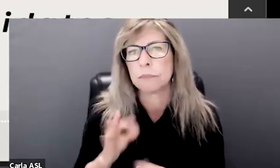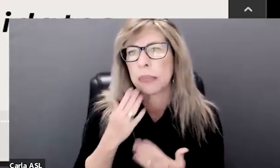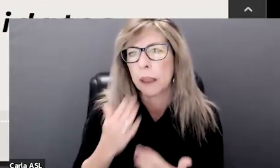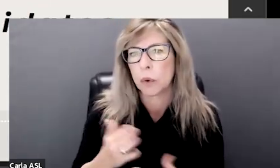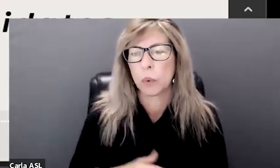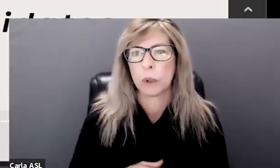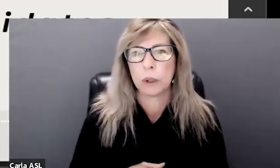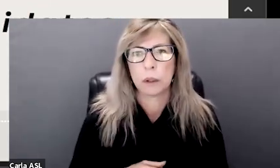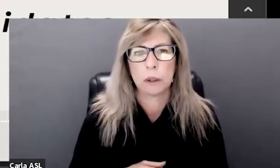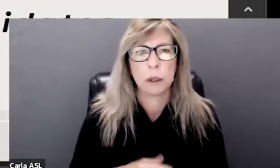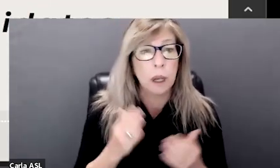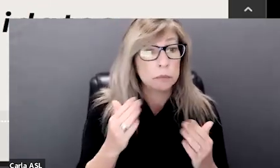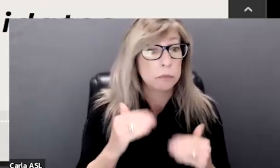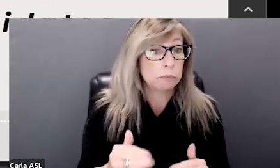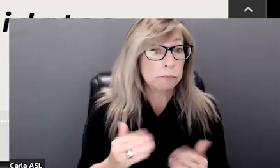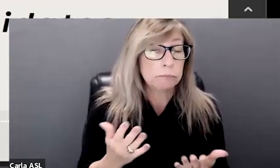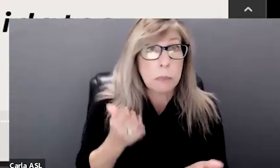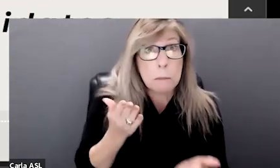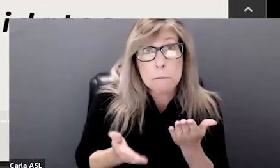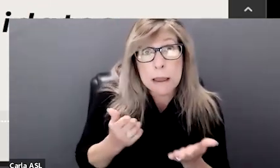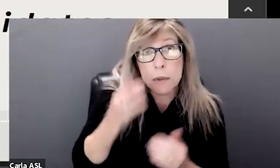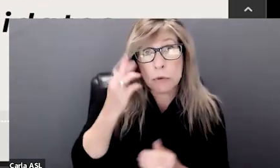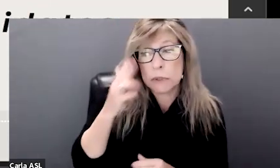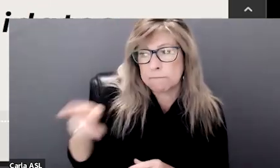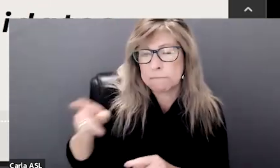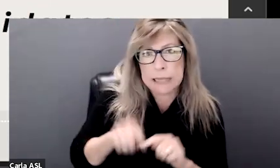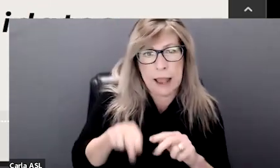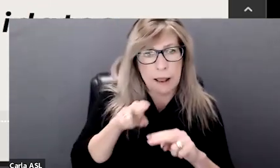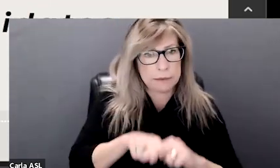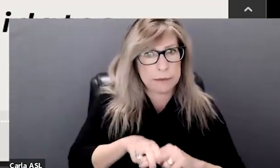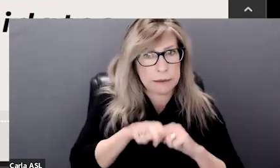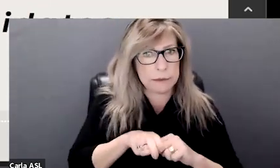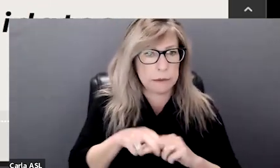The inability to sit for a prolonged time.